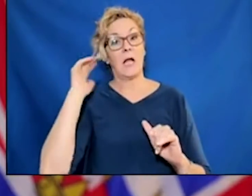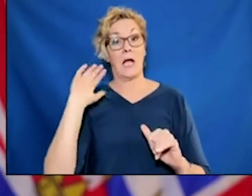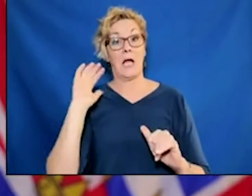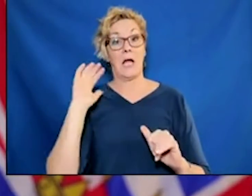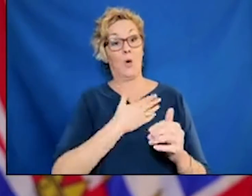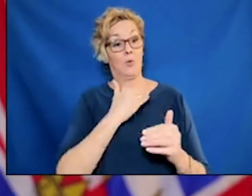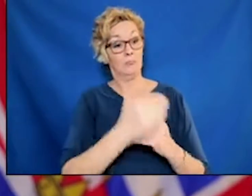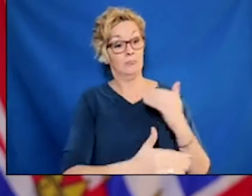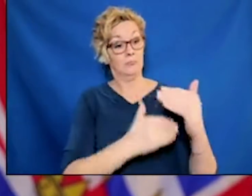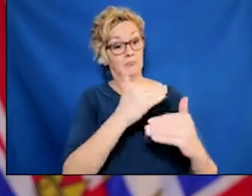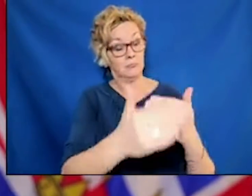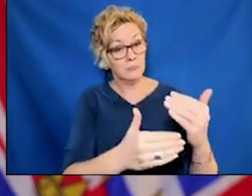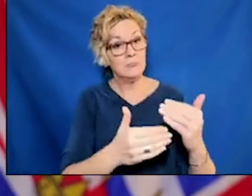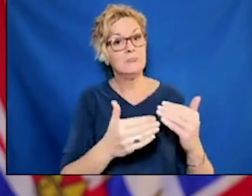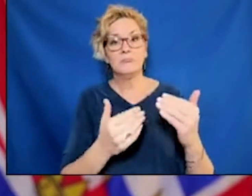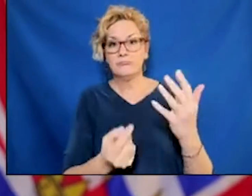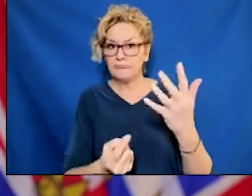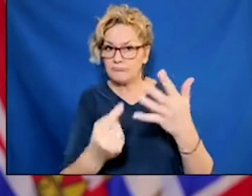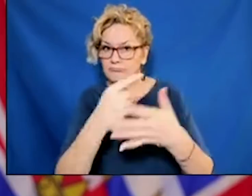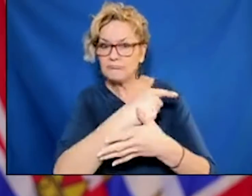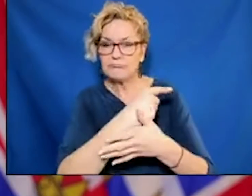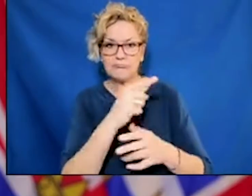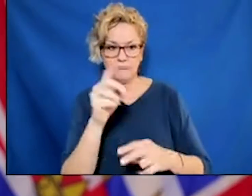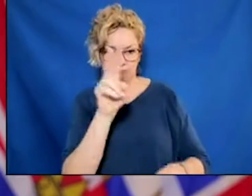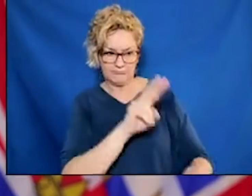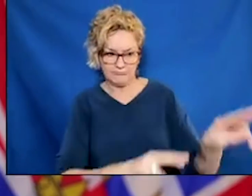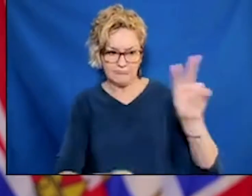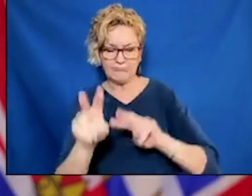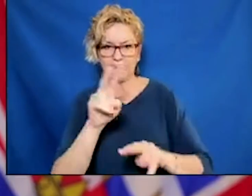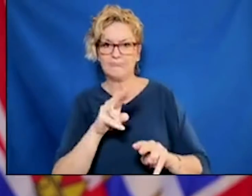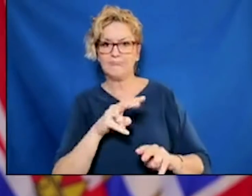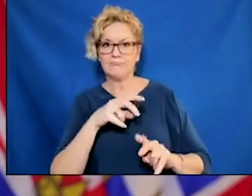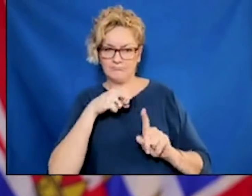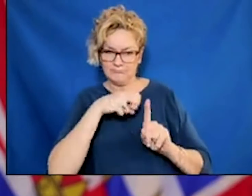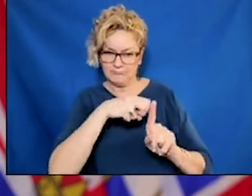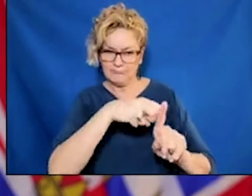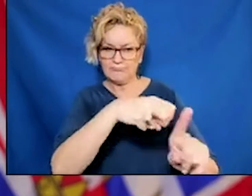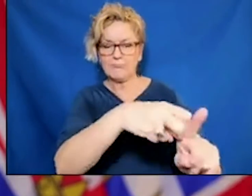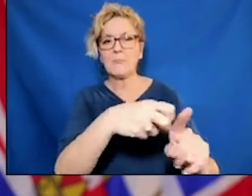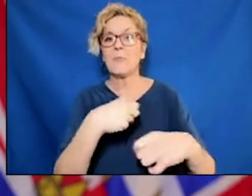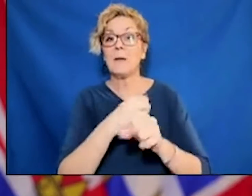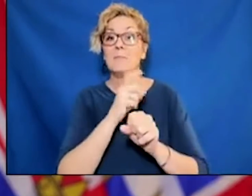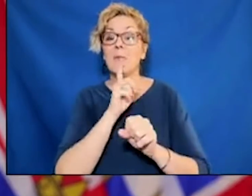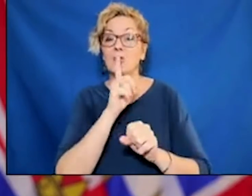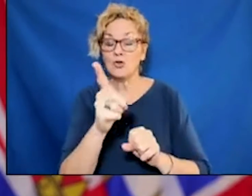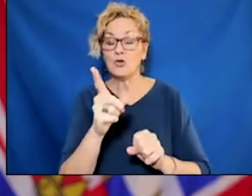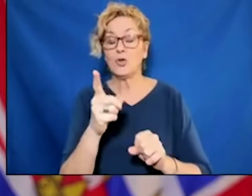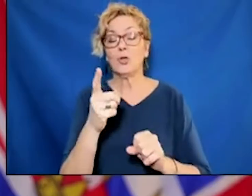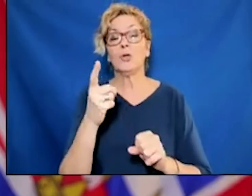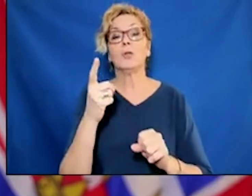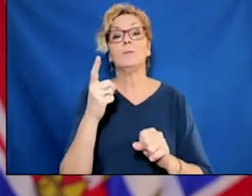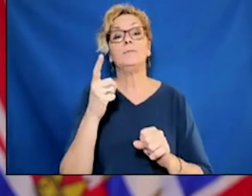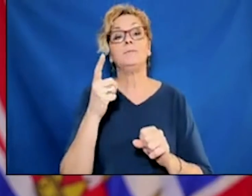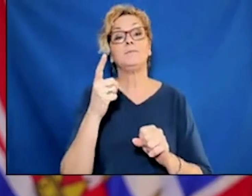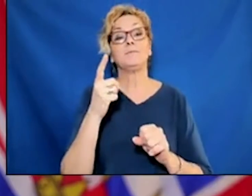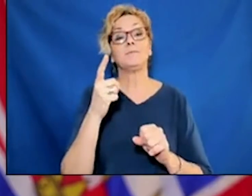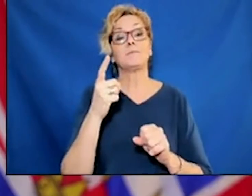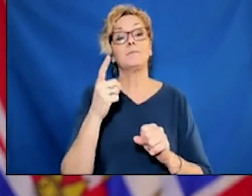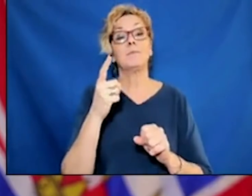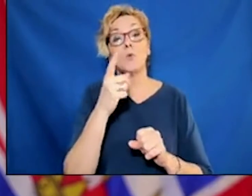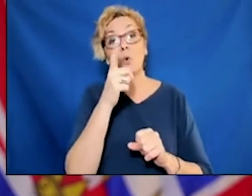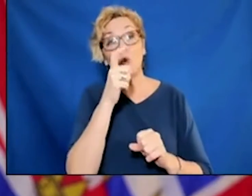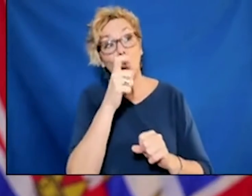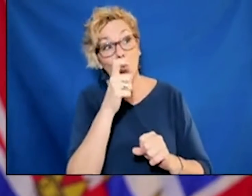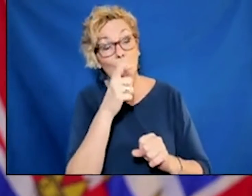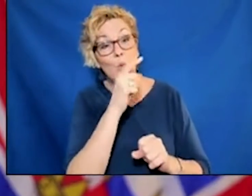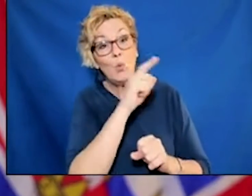the process that we have to make sure that we are continuing with providing the first of 2 doses to those